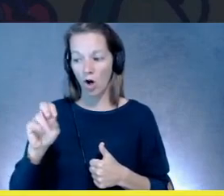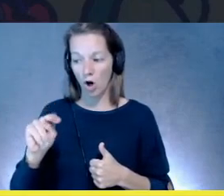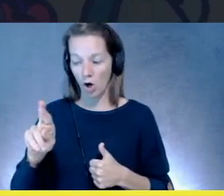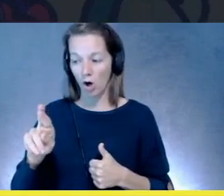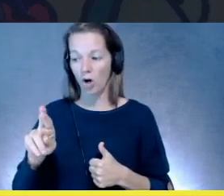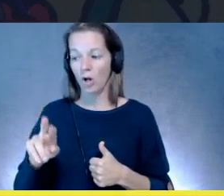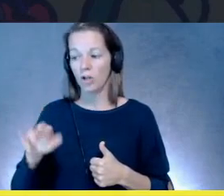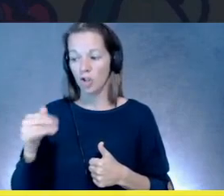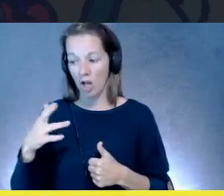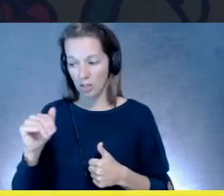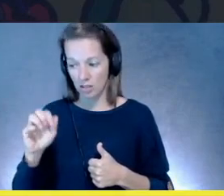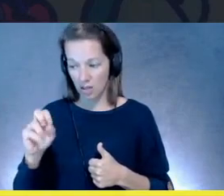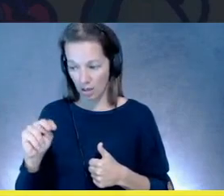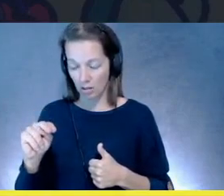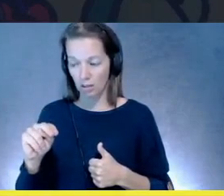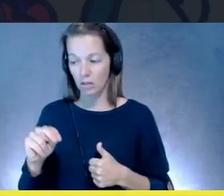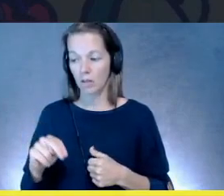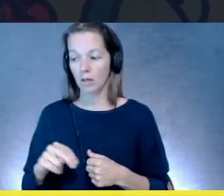Johnson.